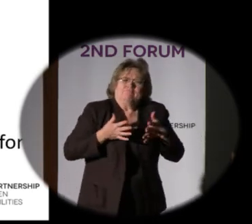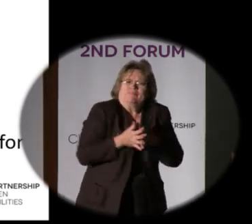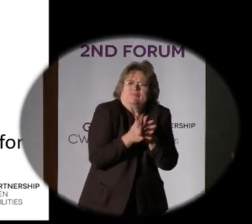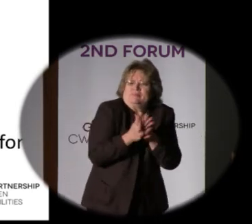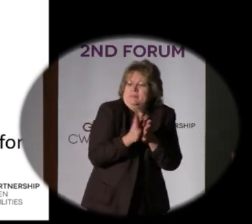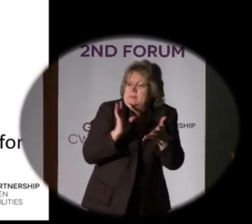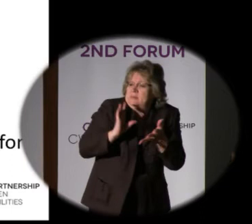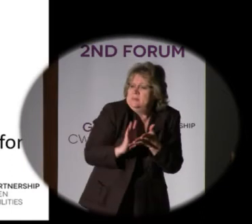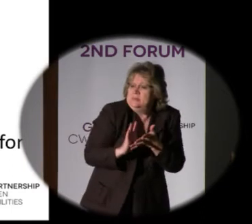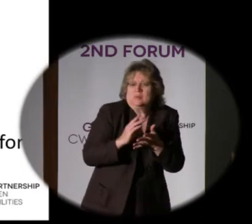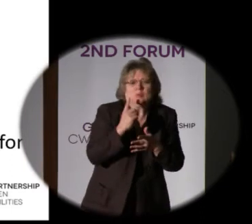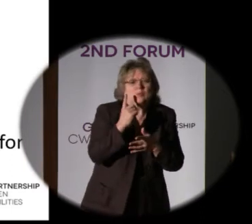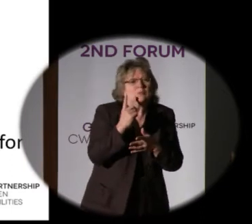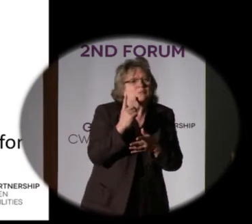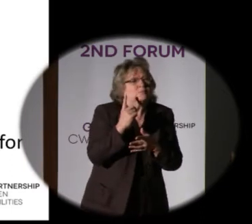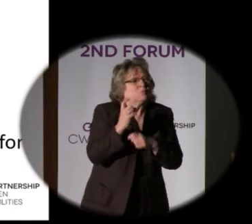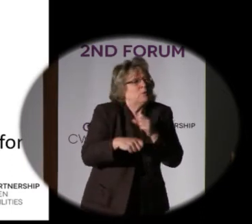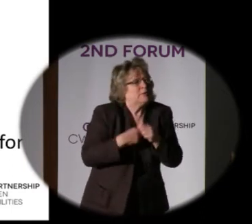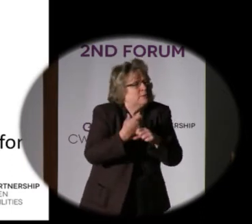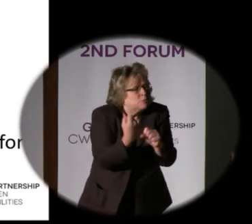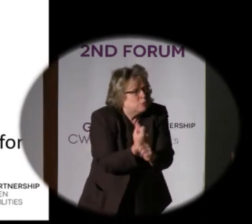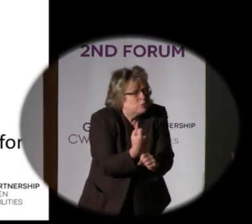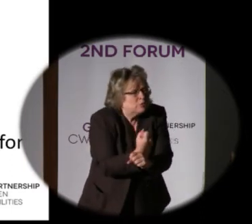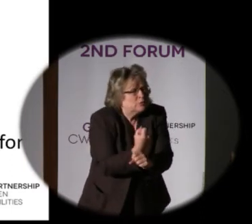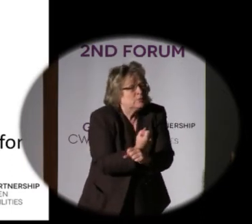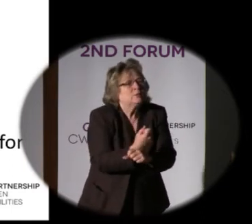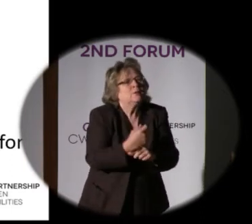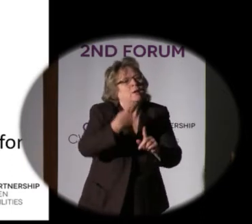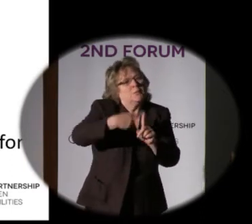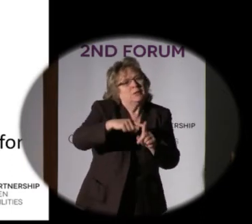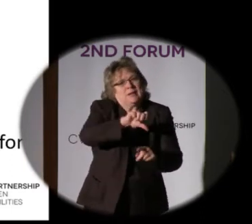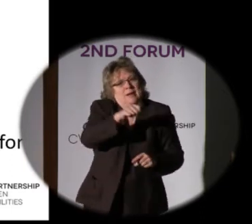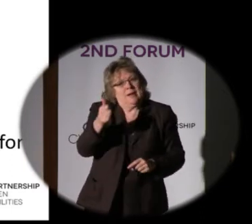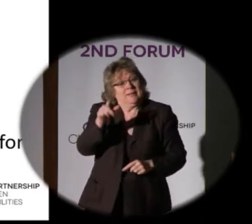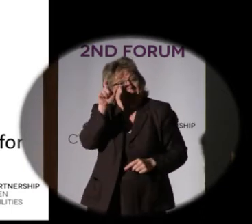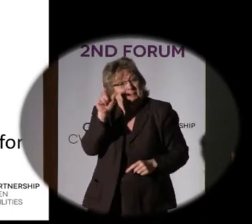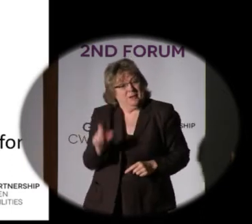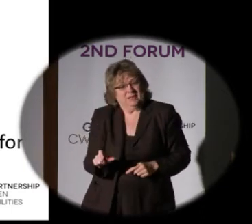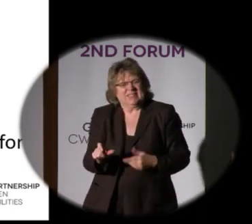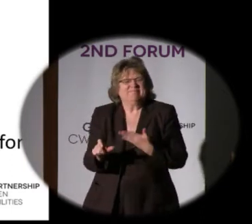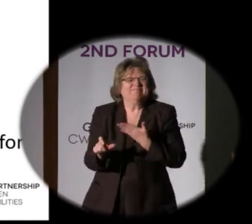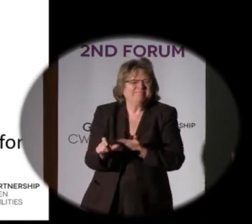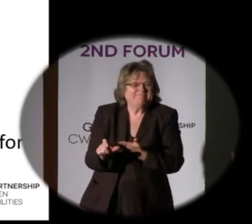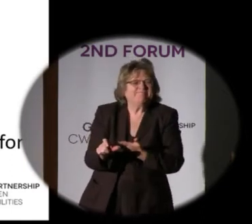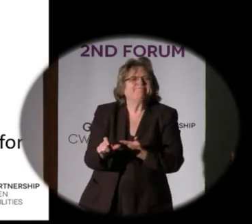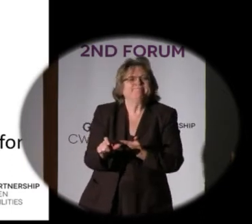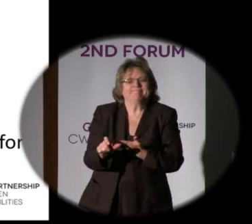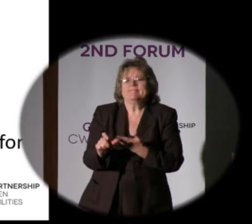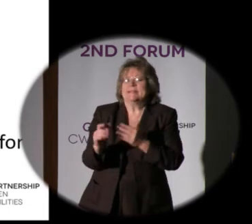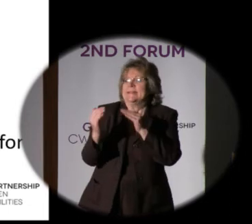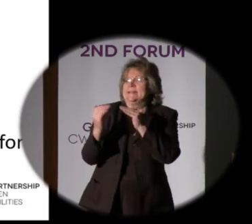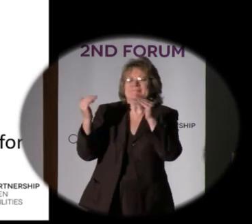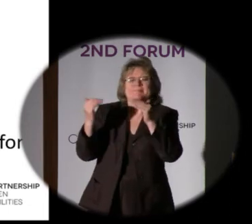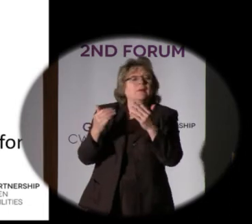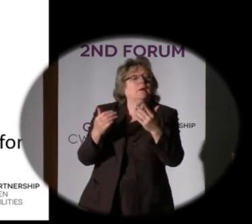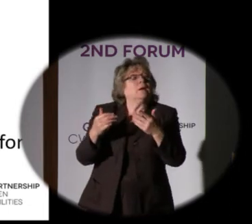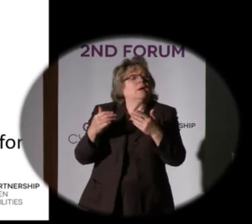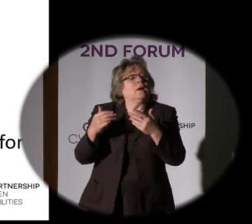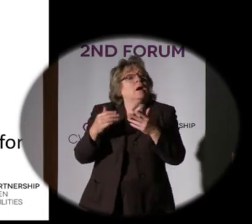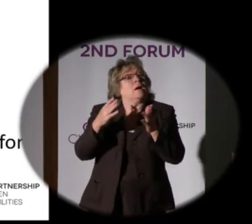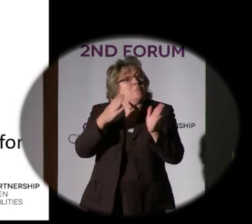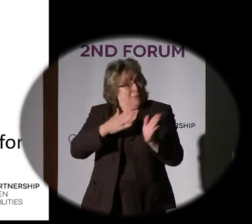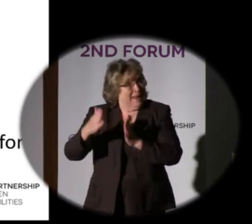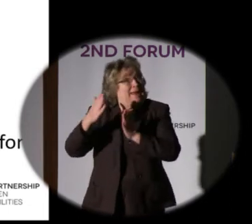my colleague from UNESCO, who's co-leading this task force with me, unfortunately has been on a plane coming from